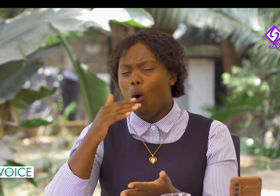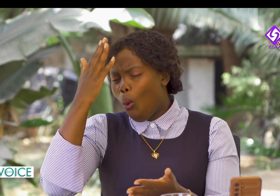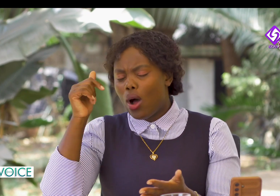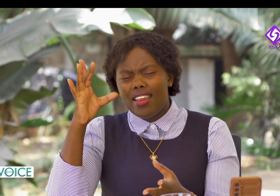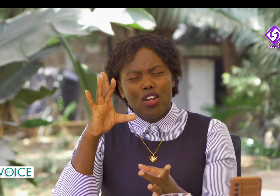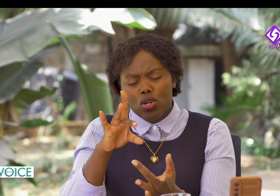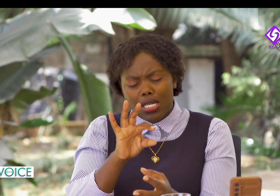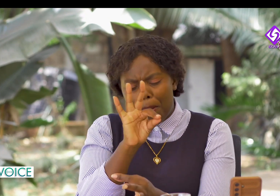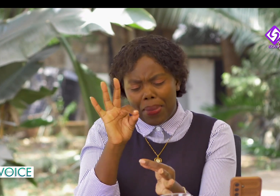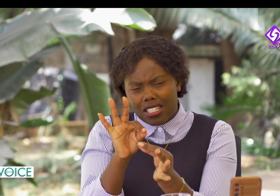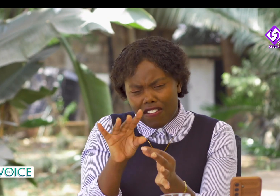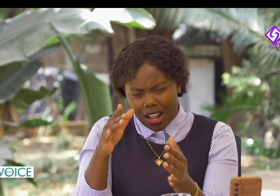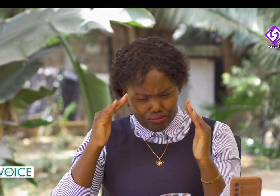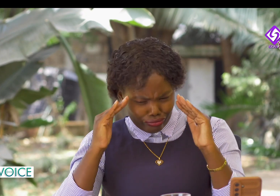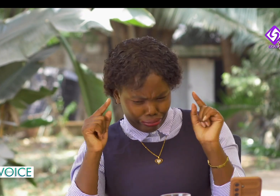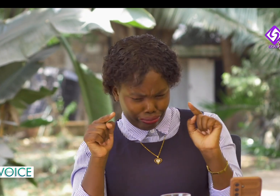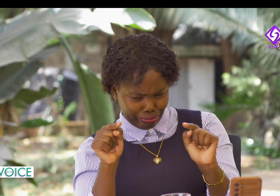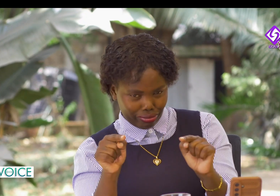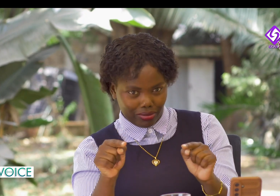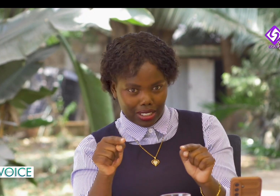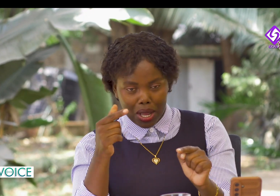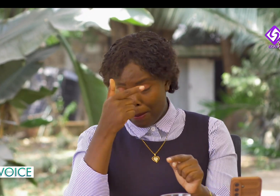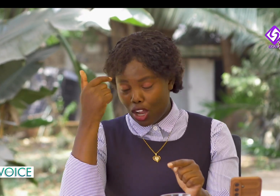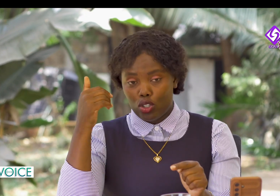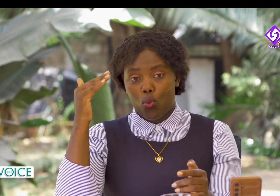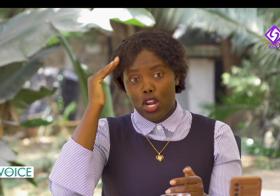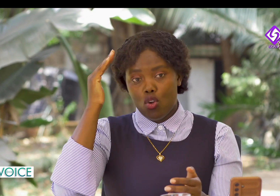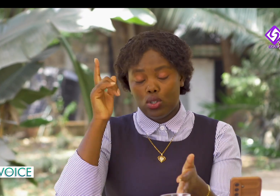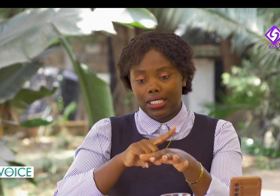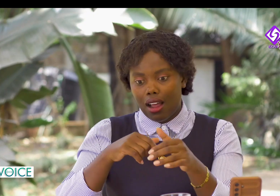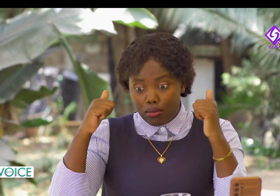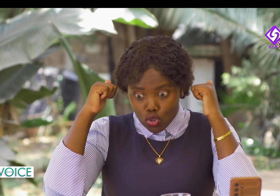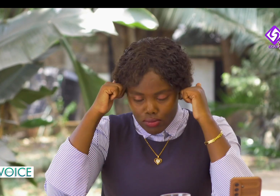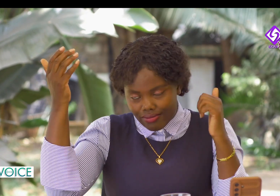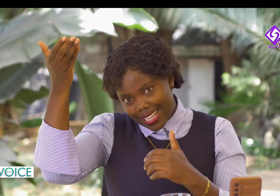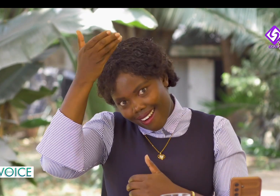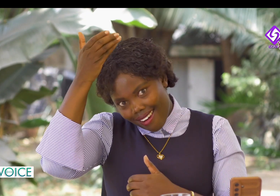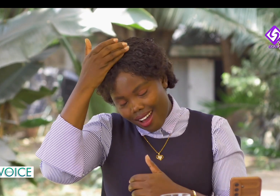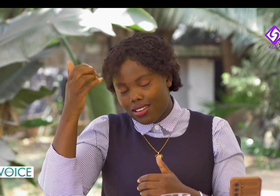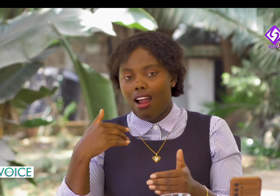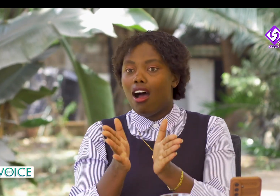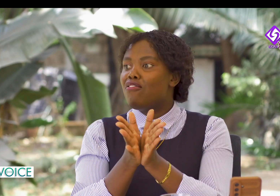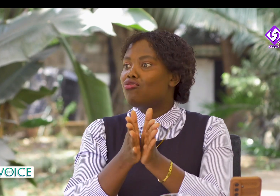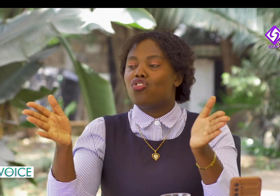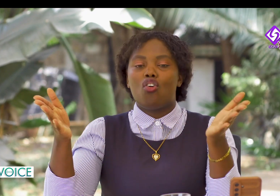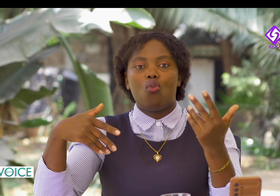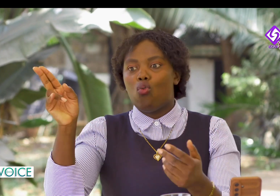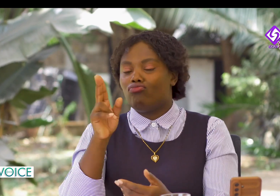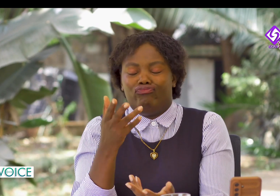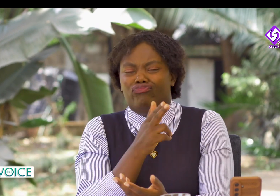So can you tell us specifically how is it? Because as a student,